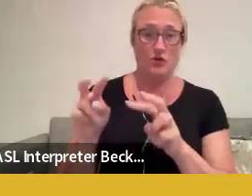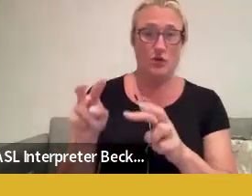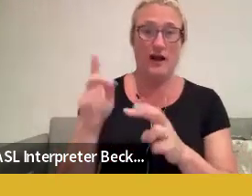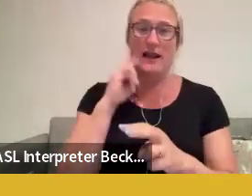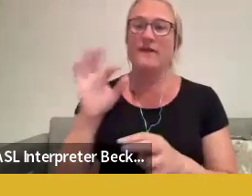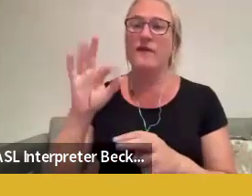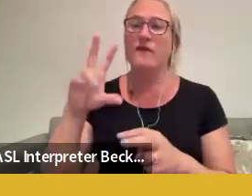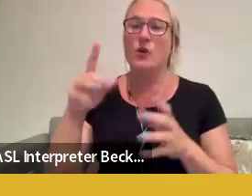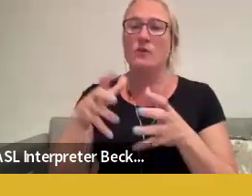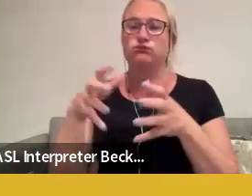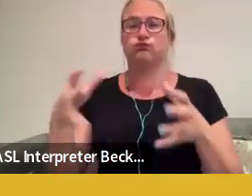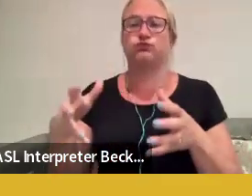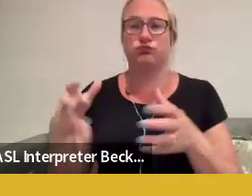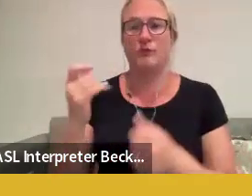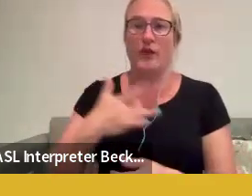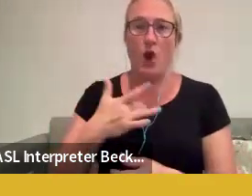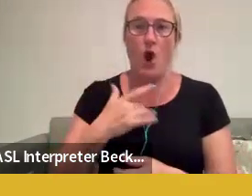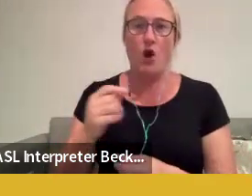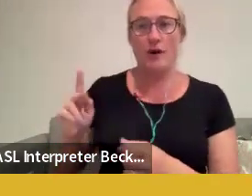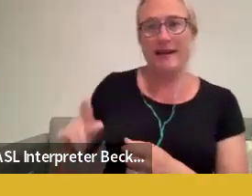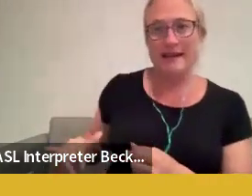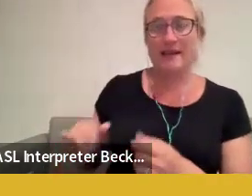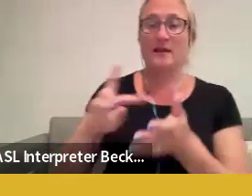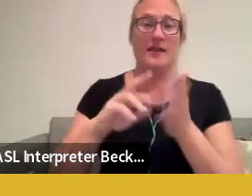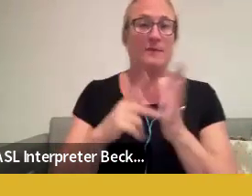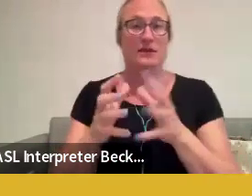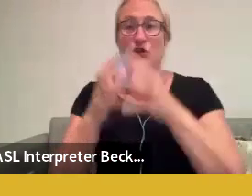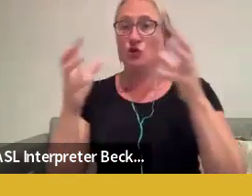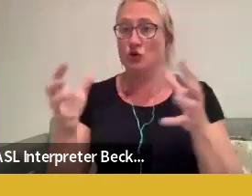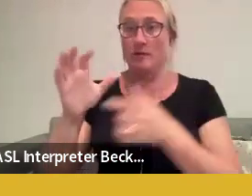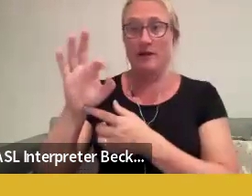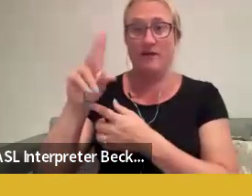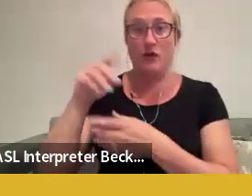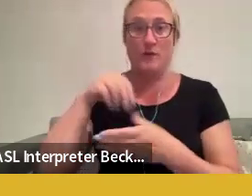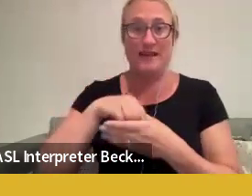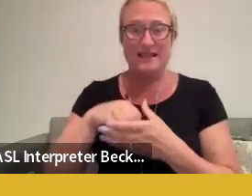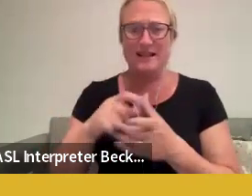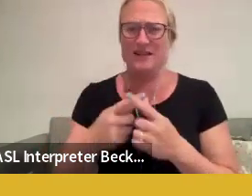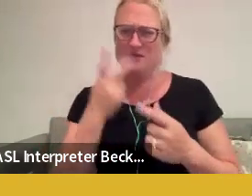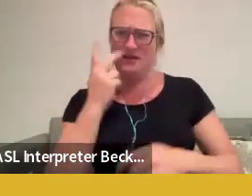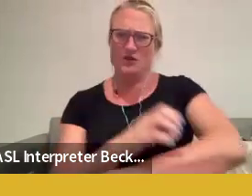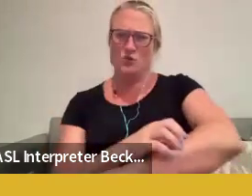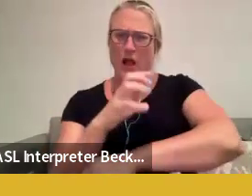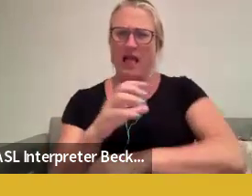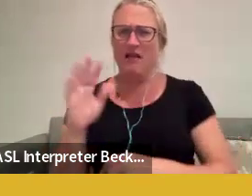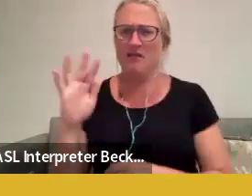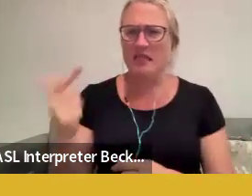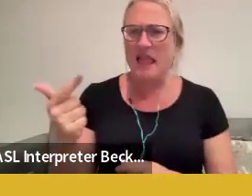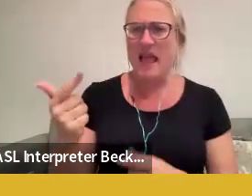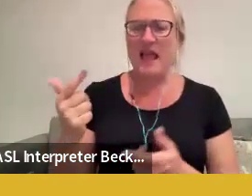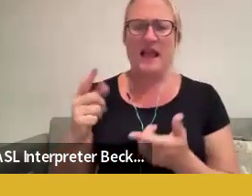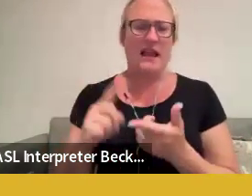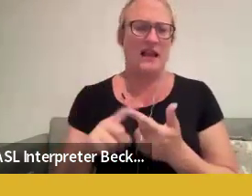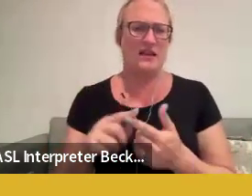heart or kidney disease. This is when you have too much fluid on the body. You might see abnormal swelling, like in the legs. You might have